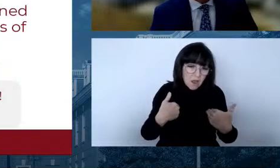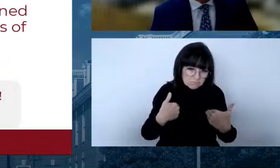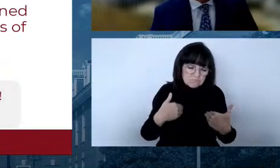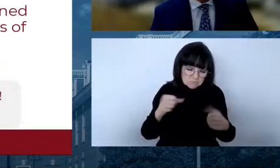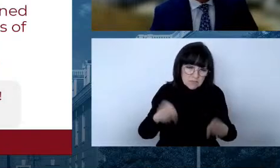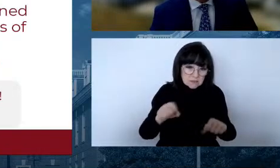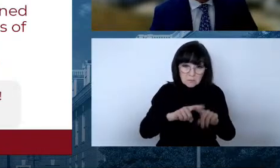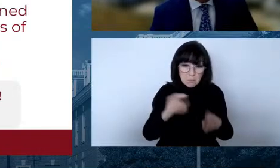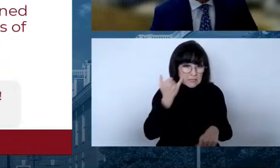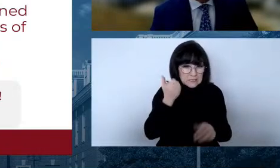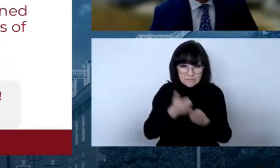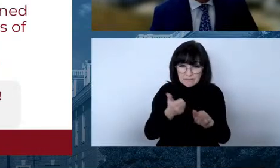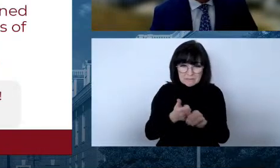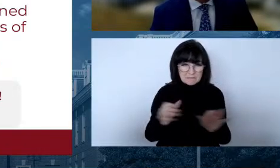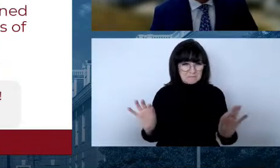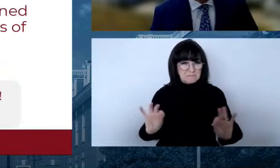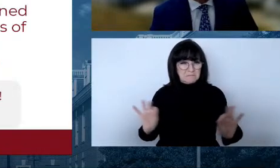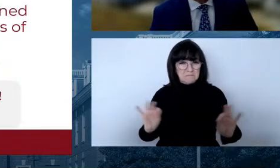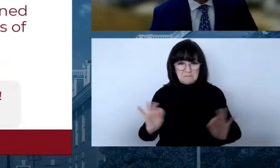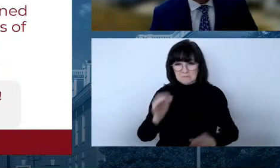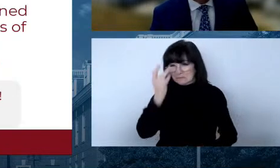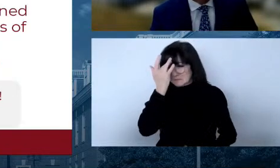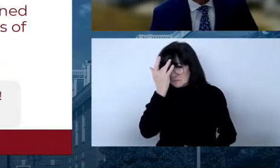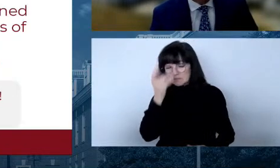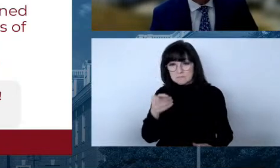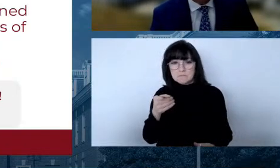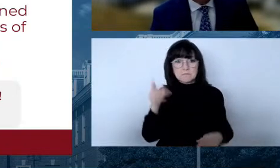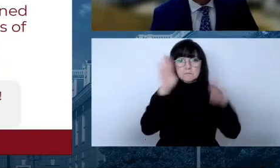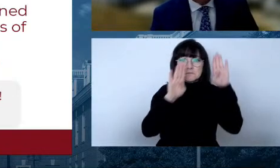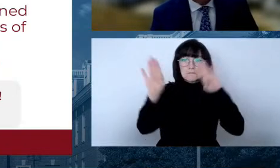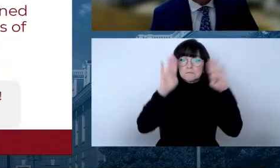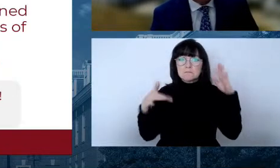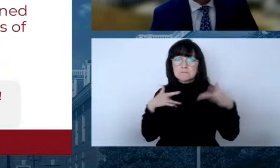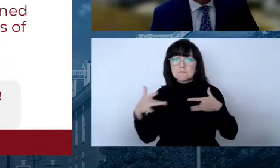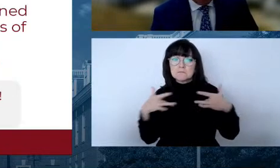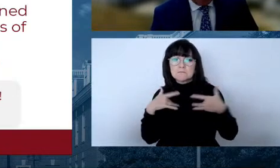mild symptoms or no symptoms and are just worried about COVID, you should go get